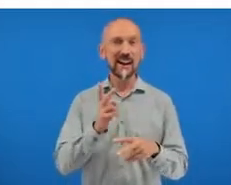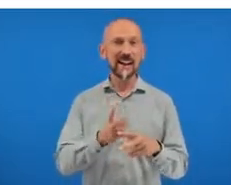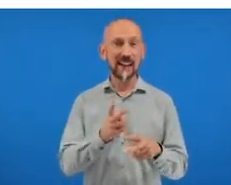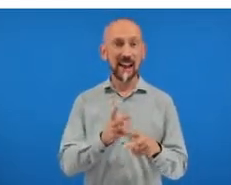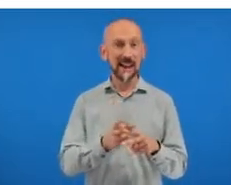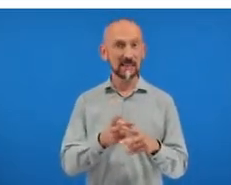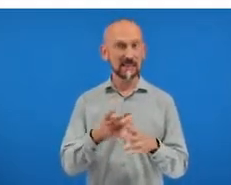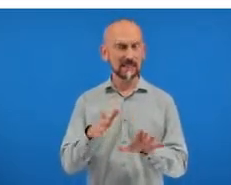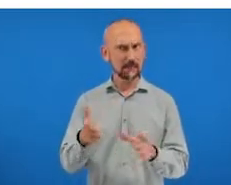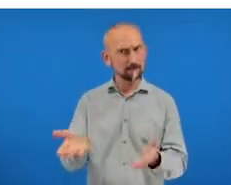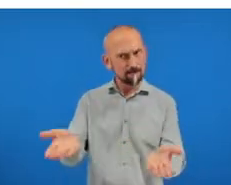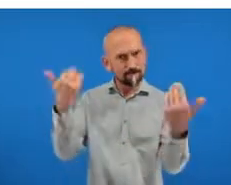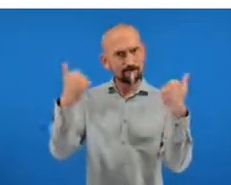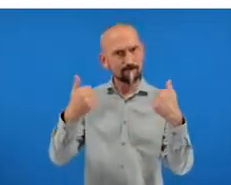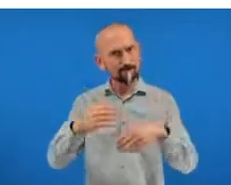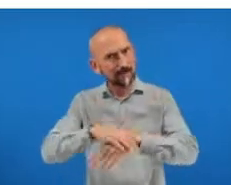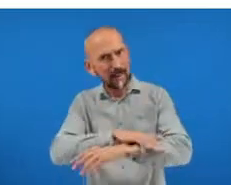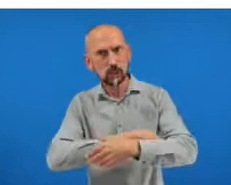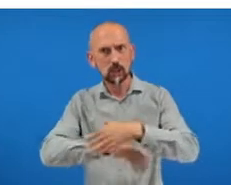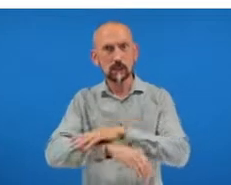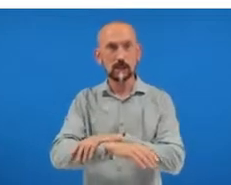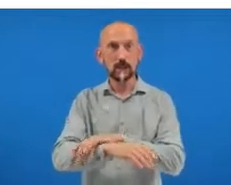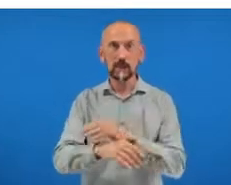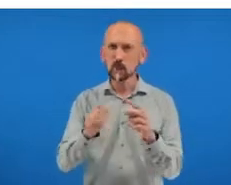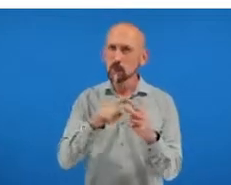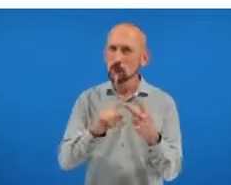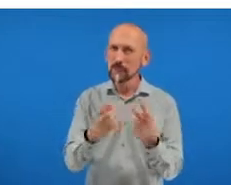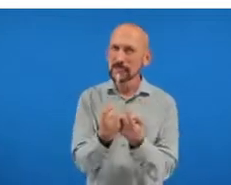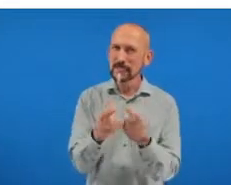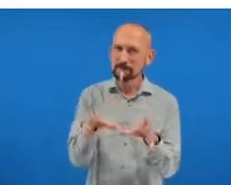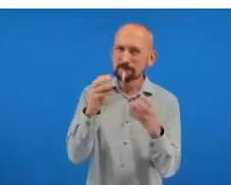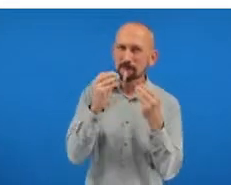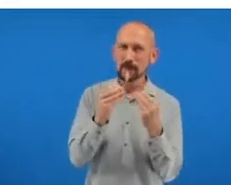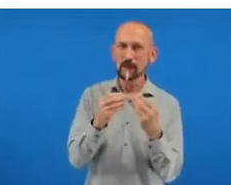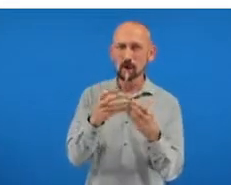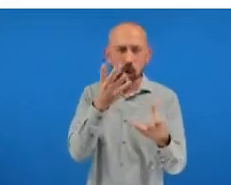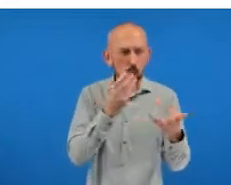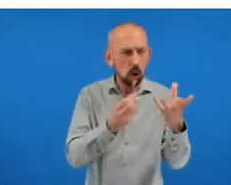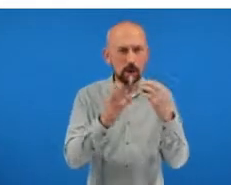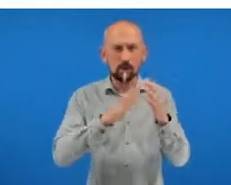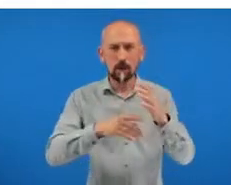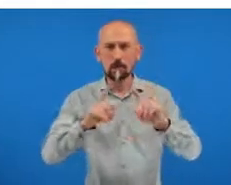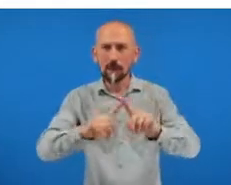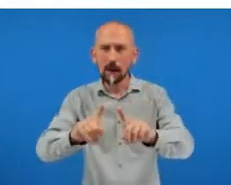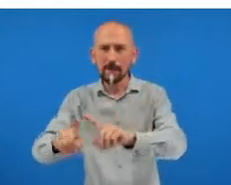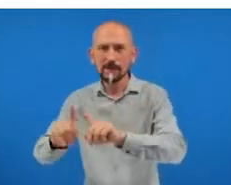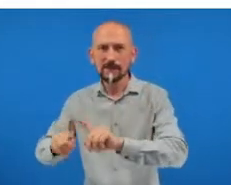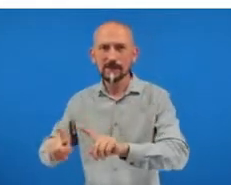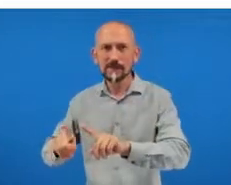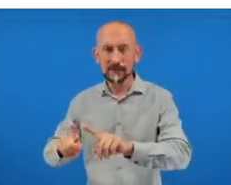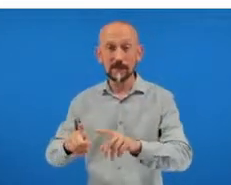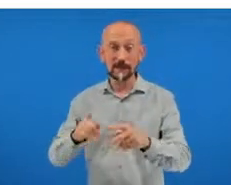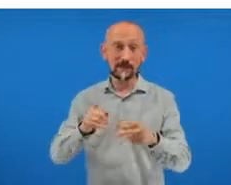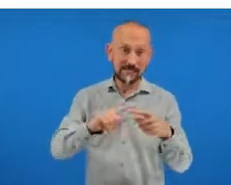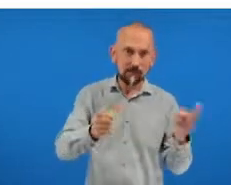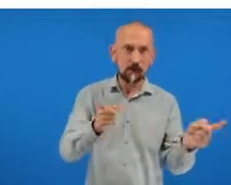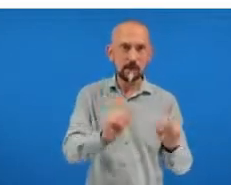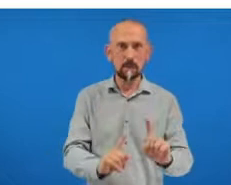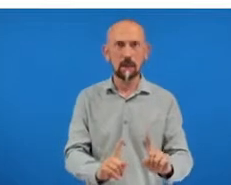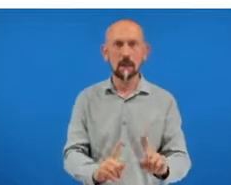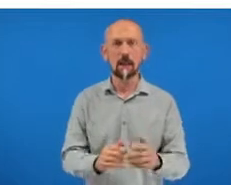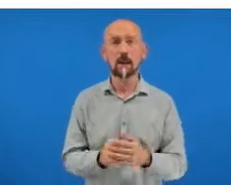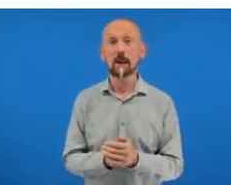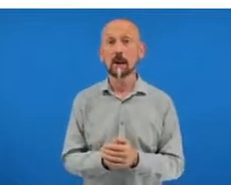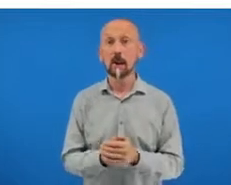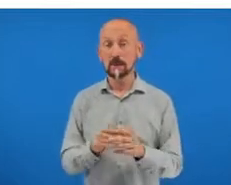learning from other places and other people, because that's been a key part of what you've certainly done, and also that we could all try